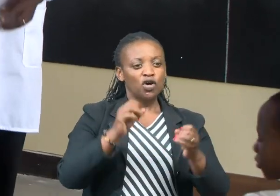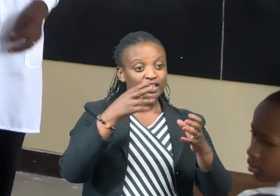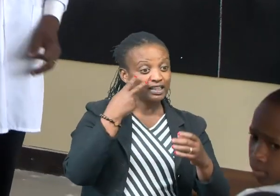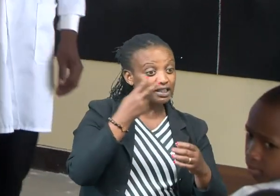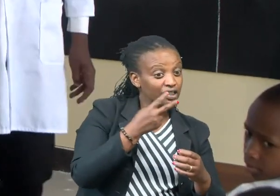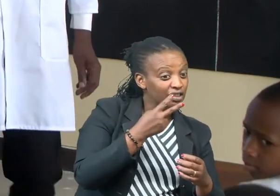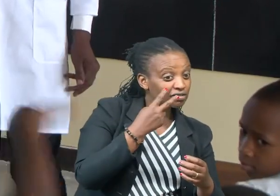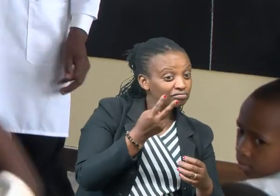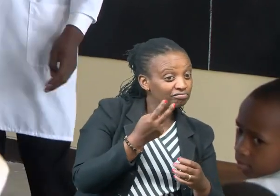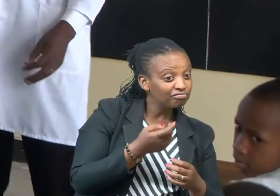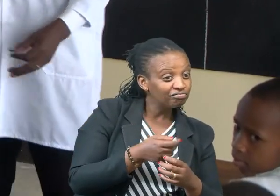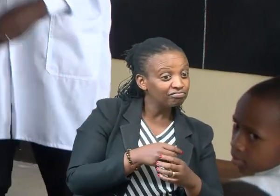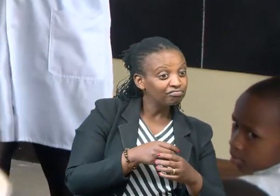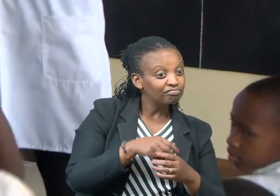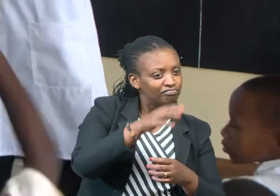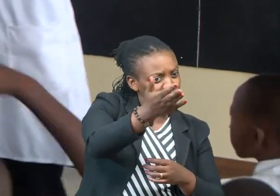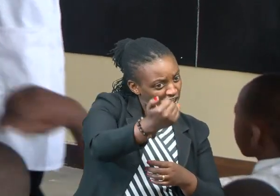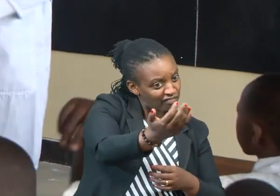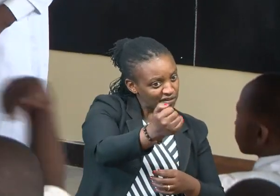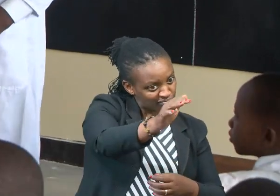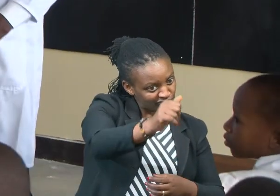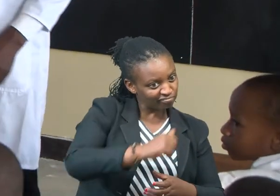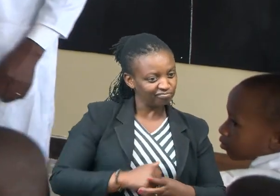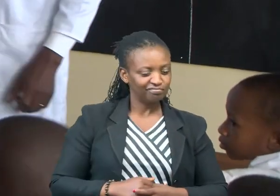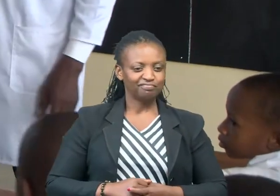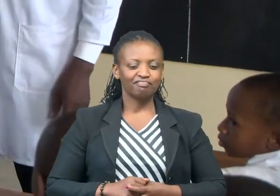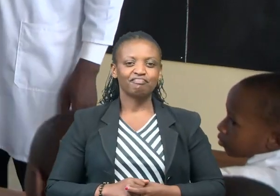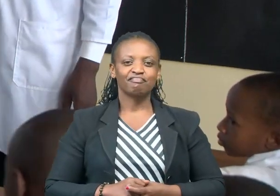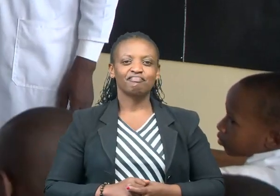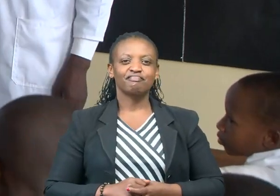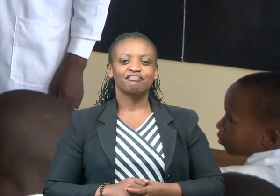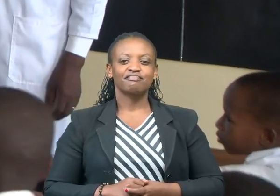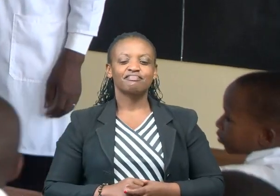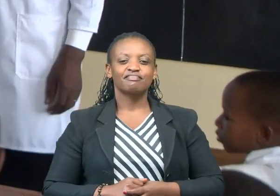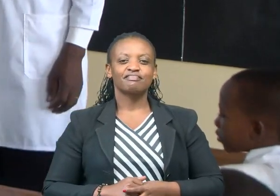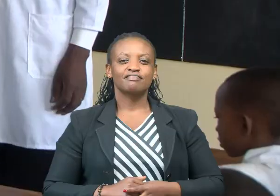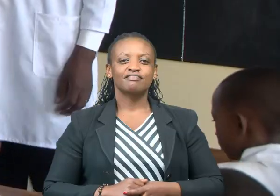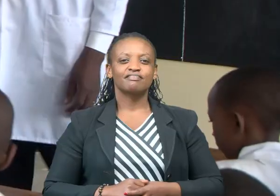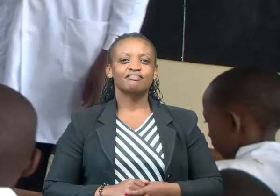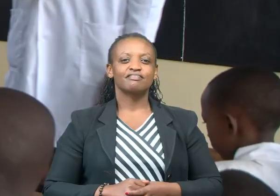Let's find out. Someone. Come.